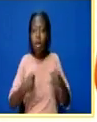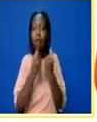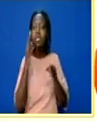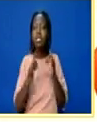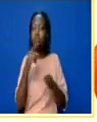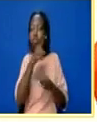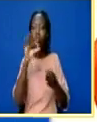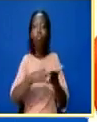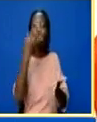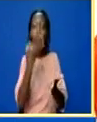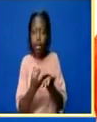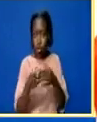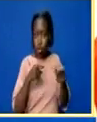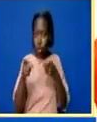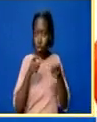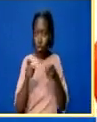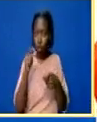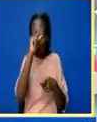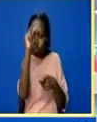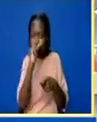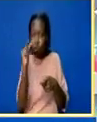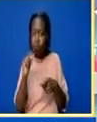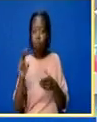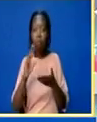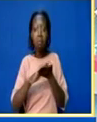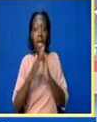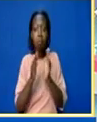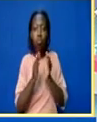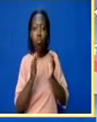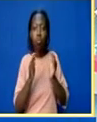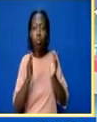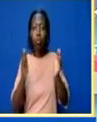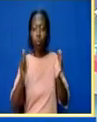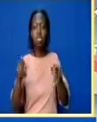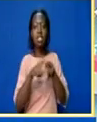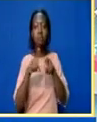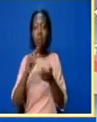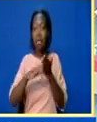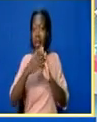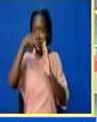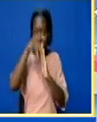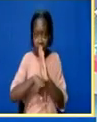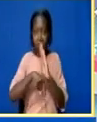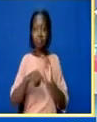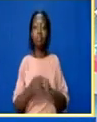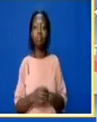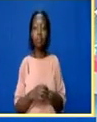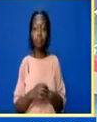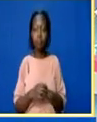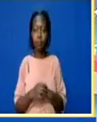not control these shallow channels? Then they become deeper. They become deeper. Yes. Very good. Okay. They deepen.